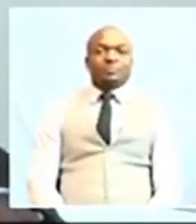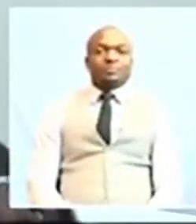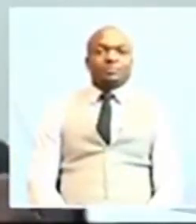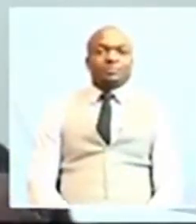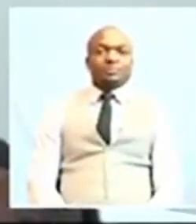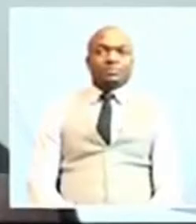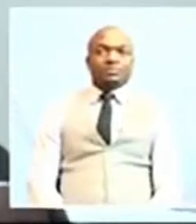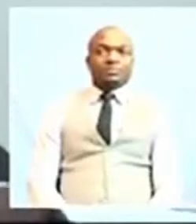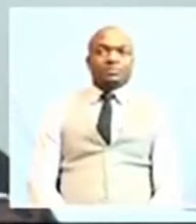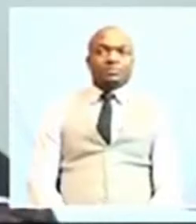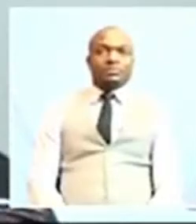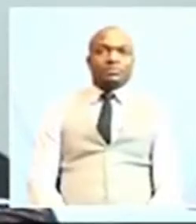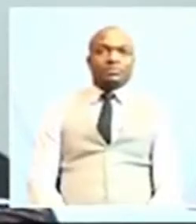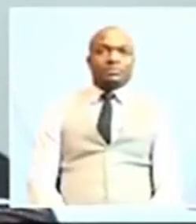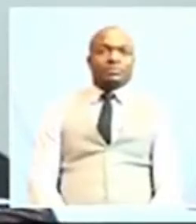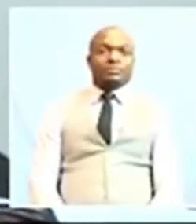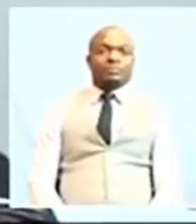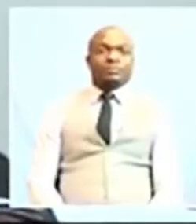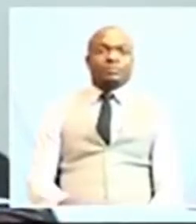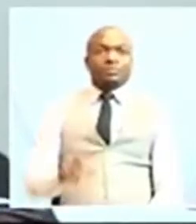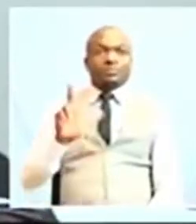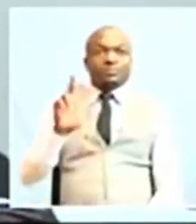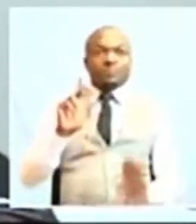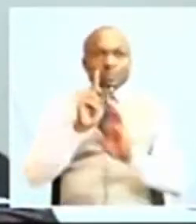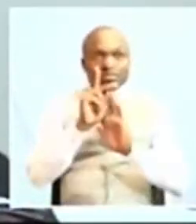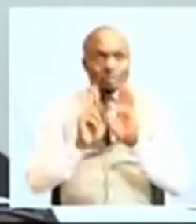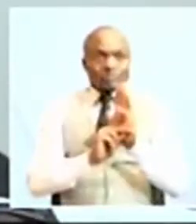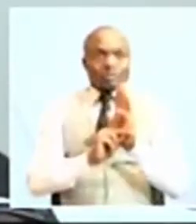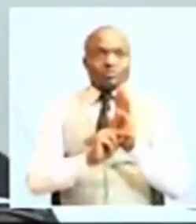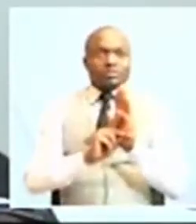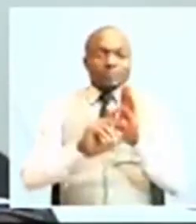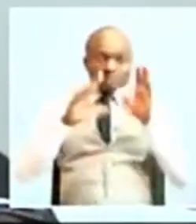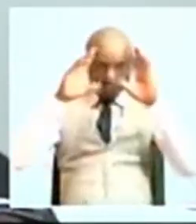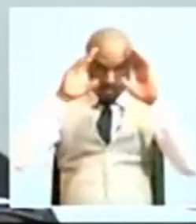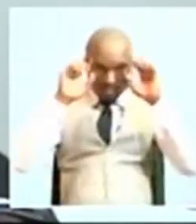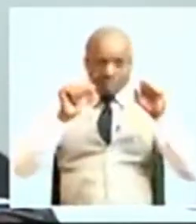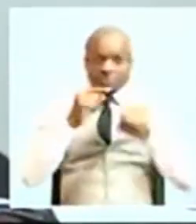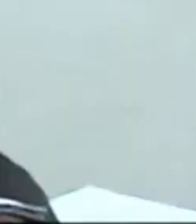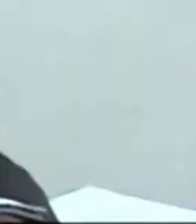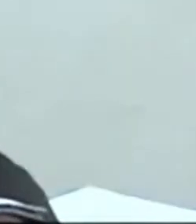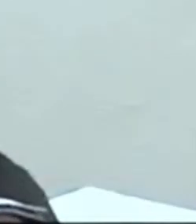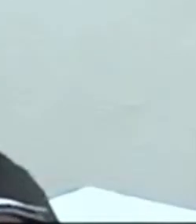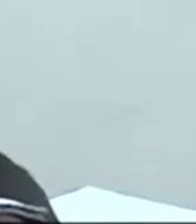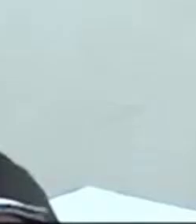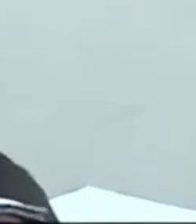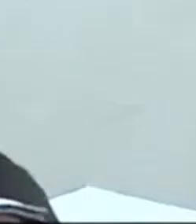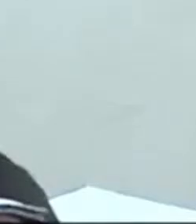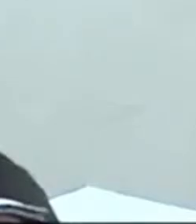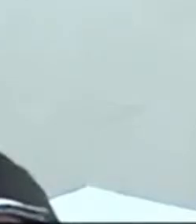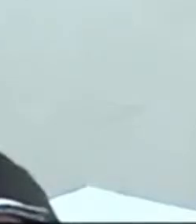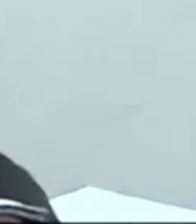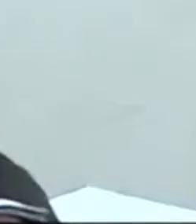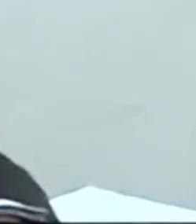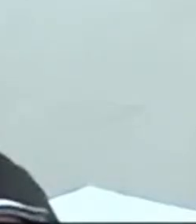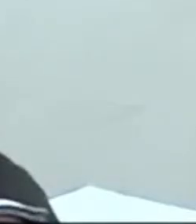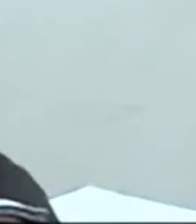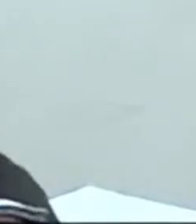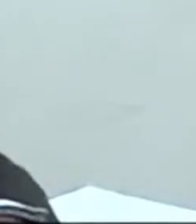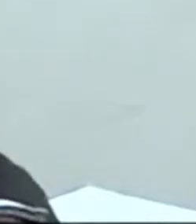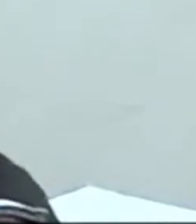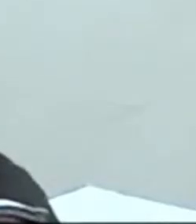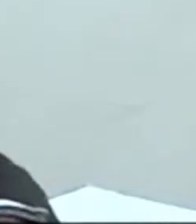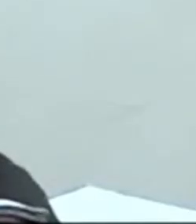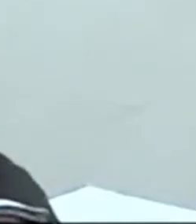So the interest number one are the three principles by the President, who says projects will be implemented on time, right price